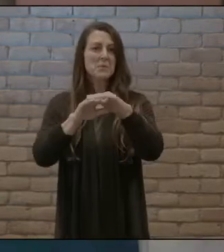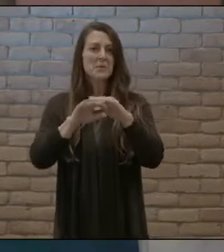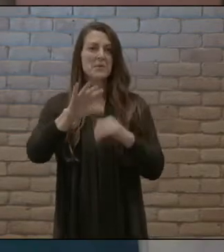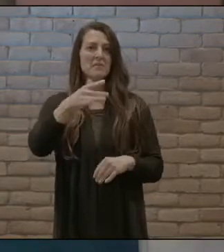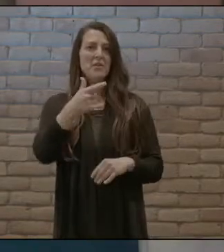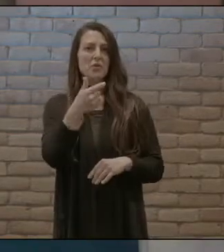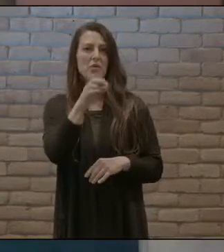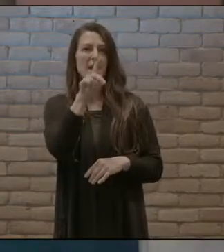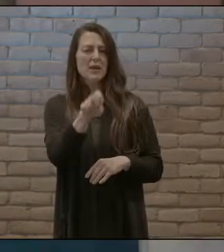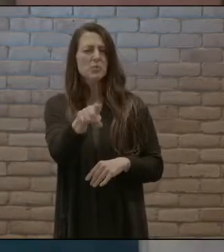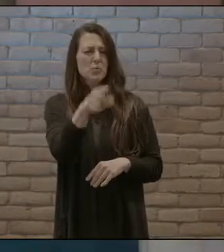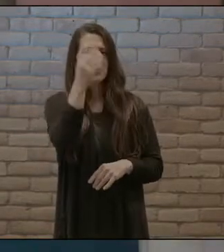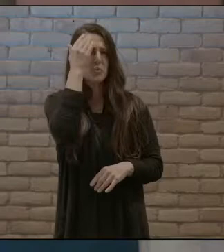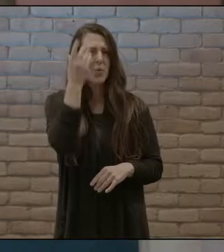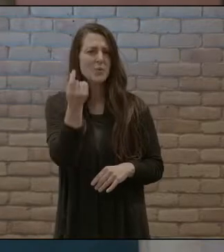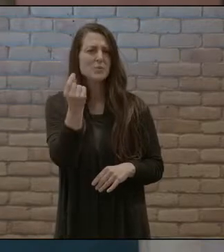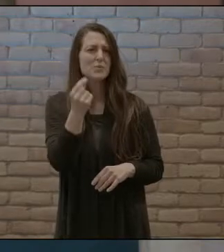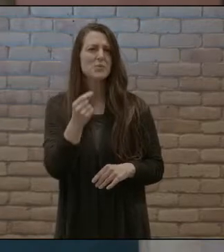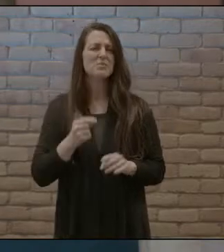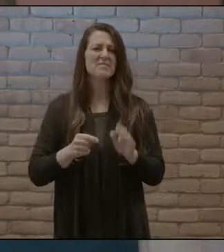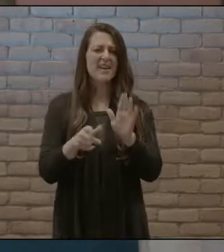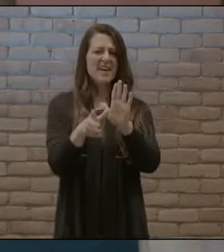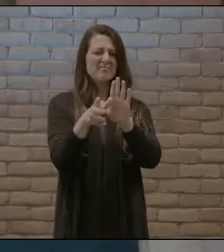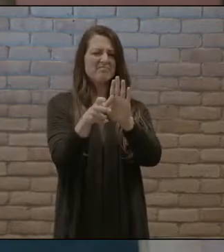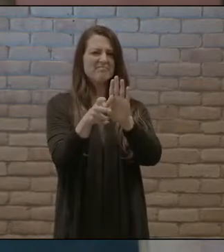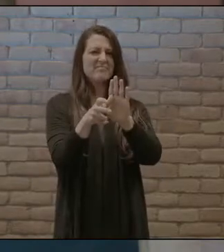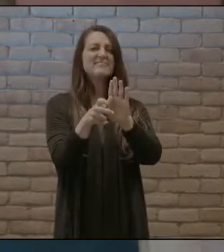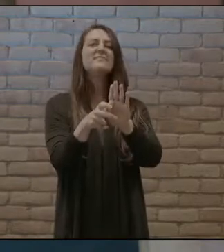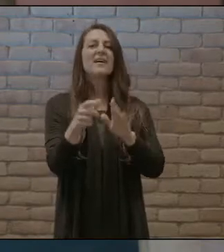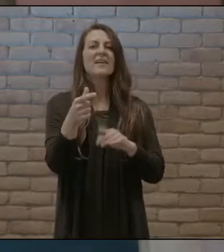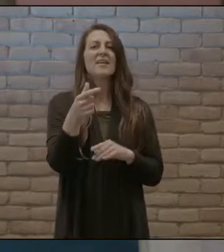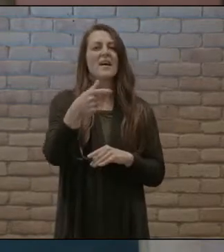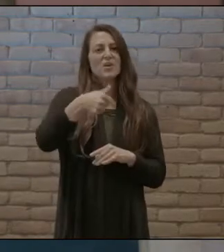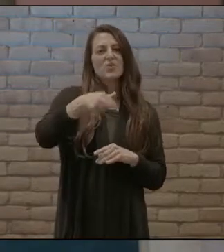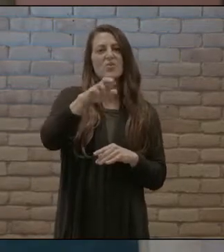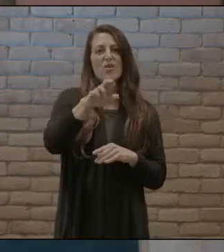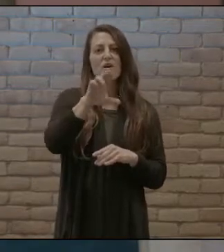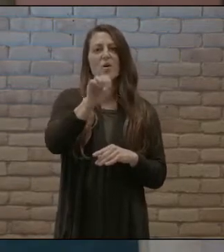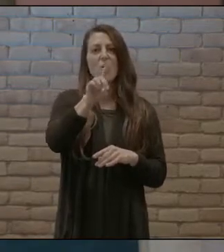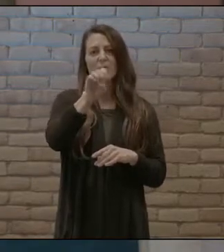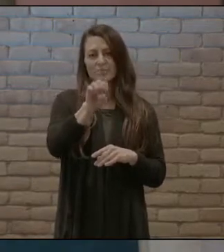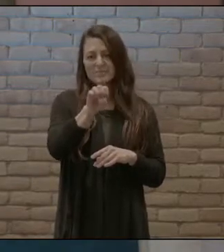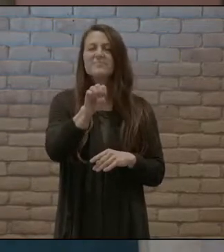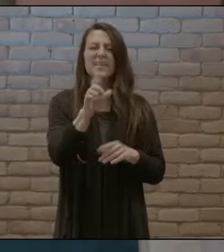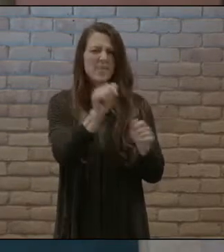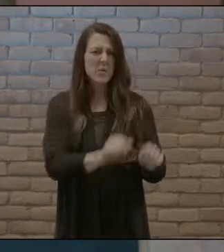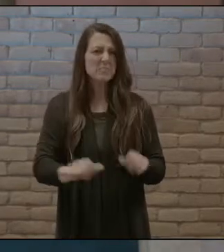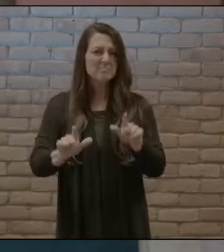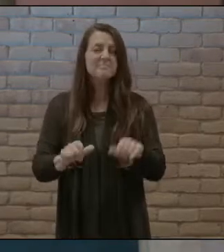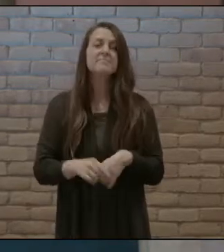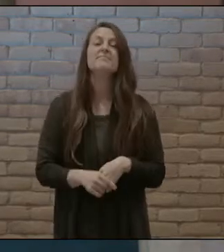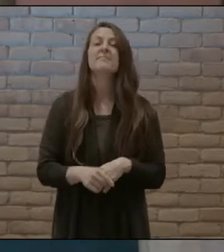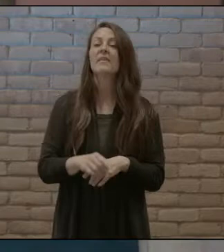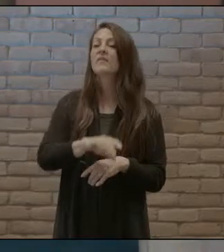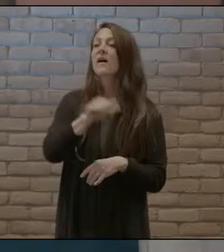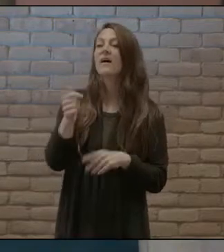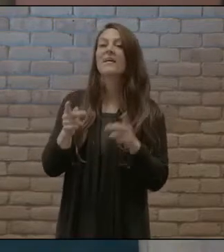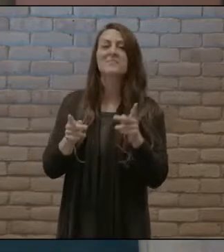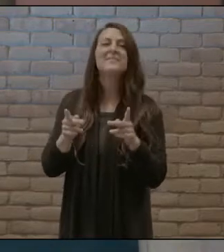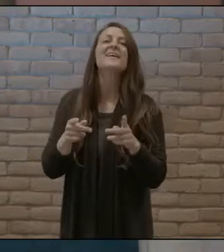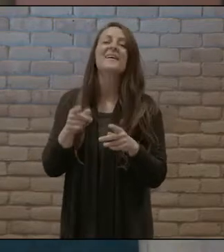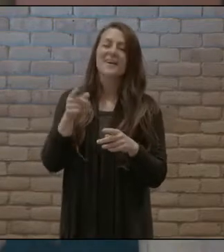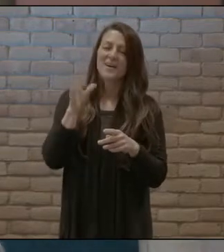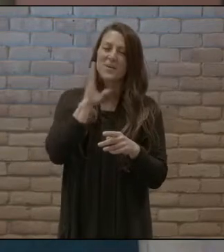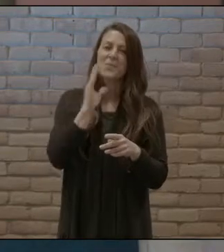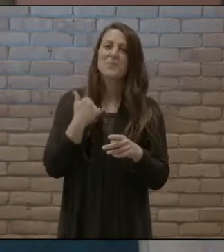device, point it at the QR code, and that will get you exactly where you need to go. For the rest of you, we are going to be looking at a text from